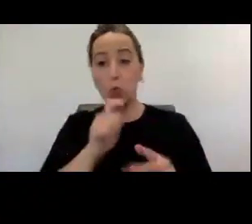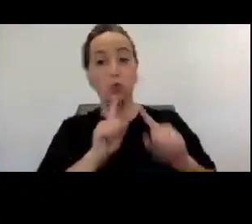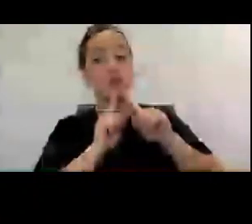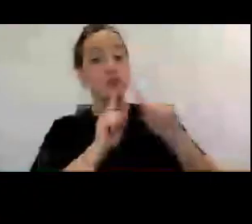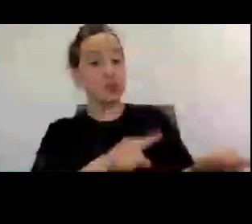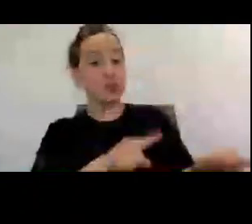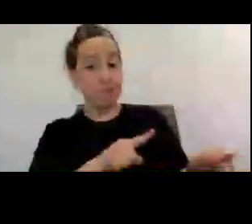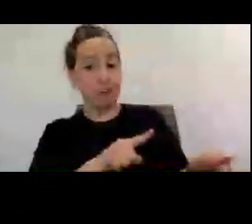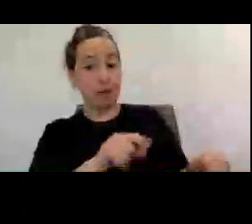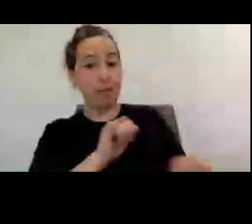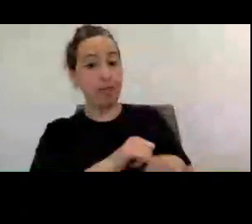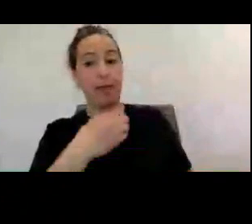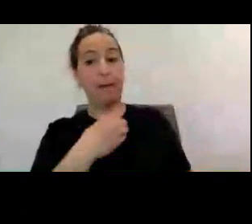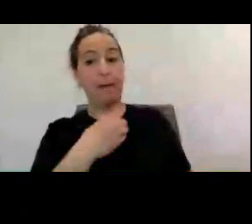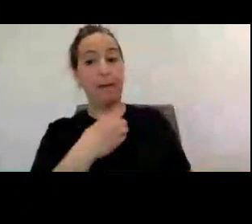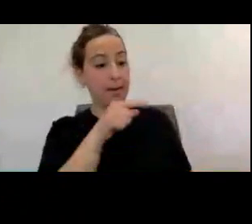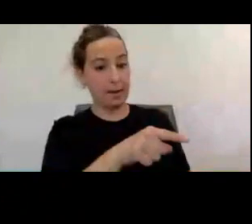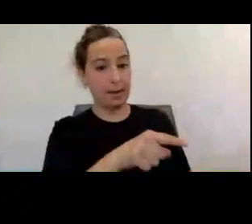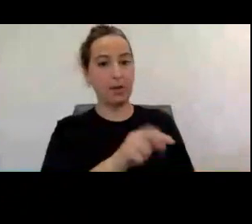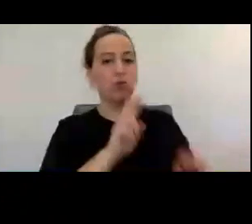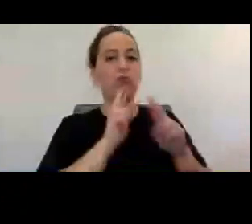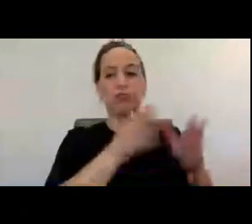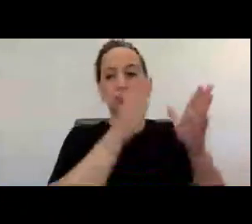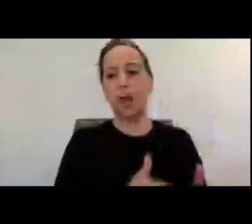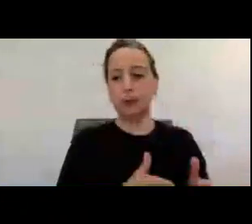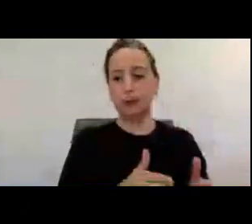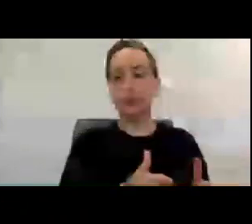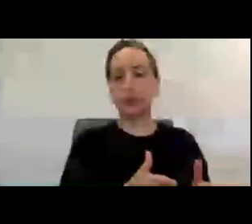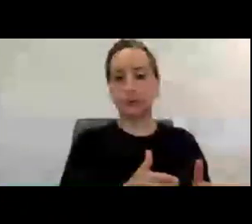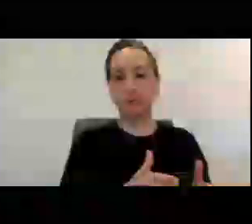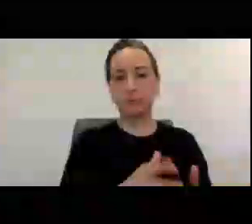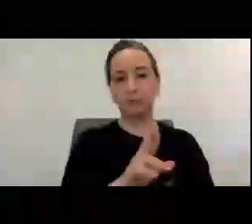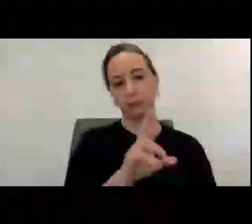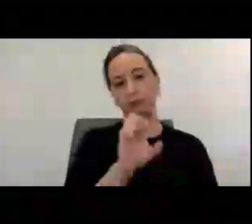complaint, they're called the respondent.